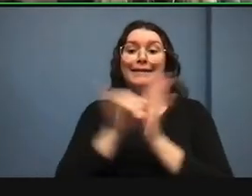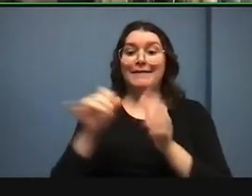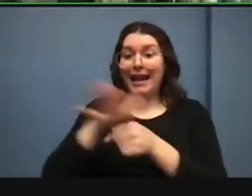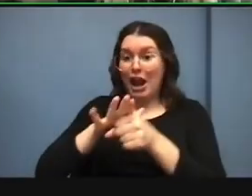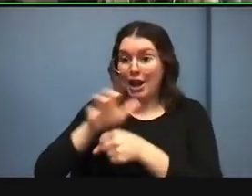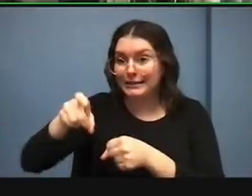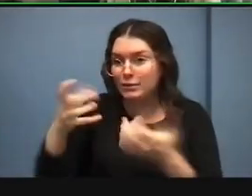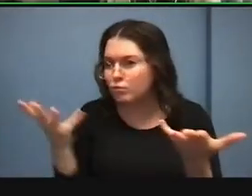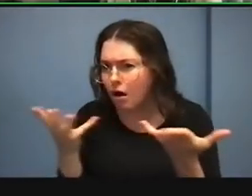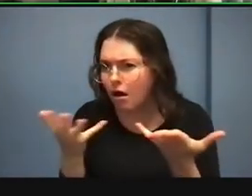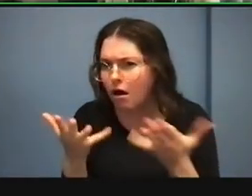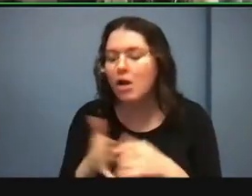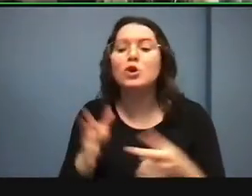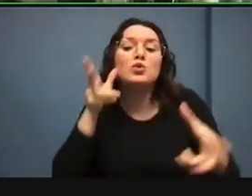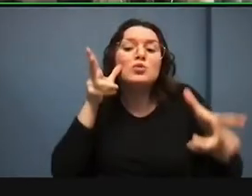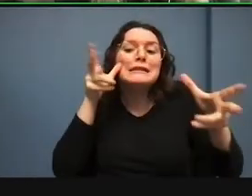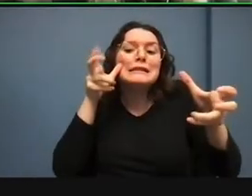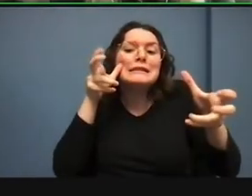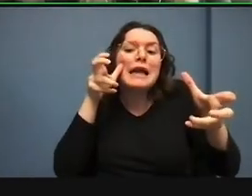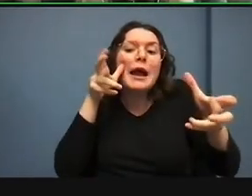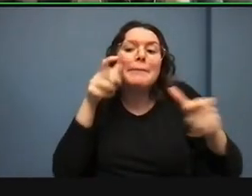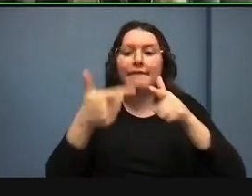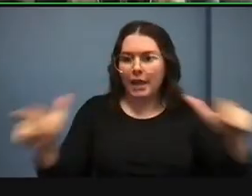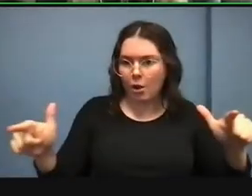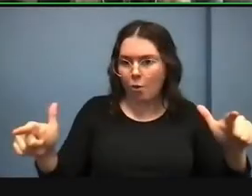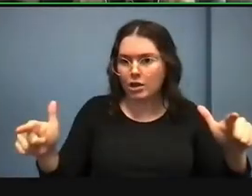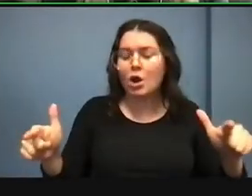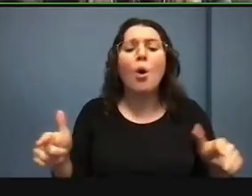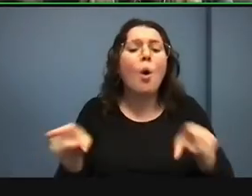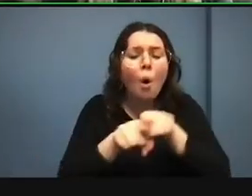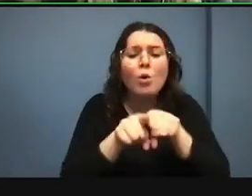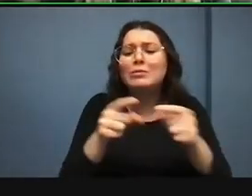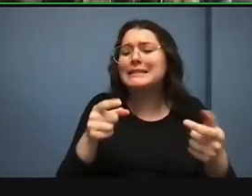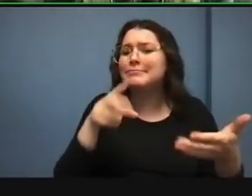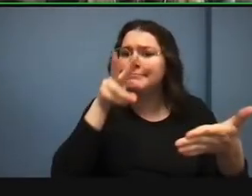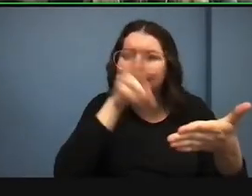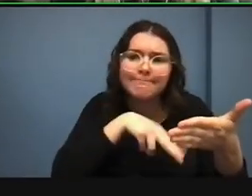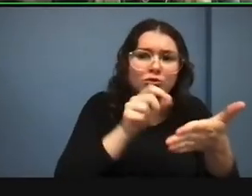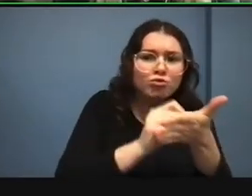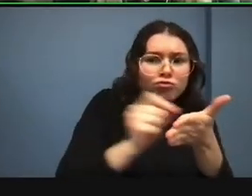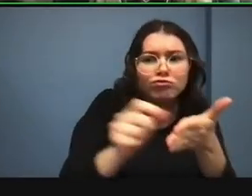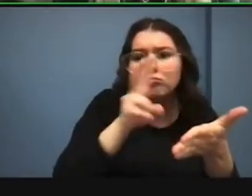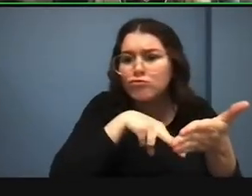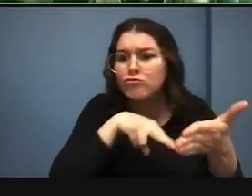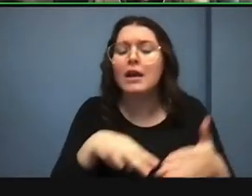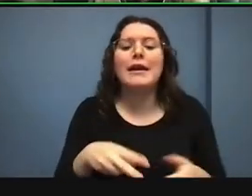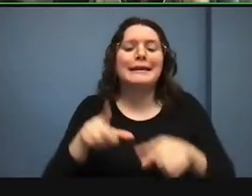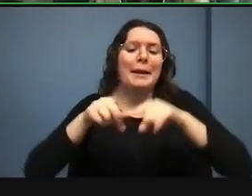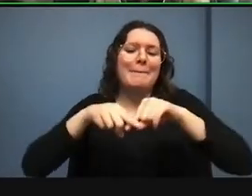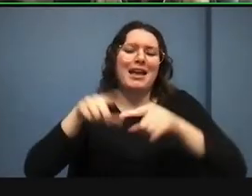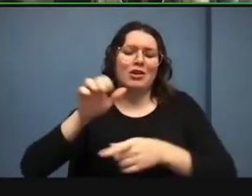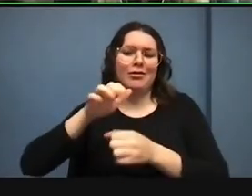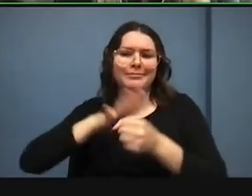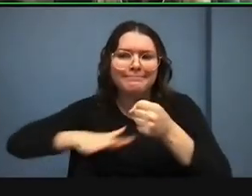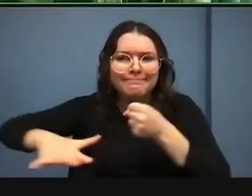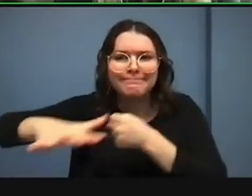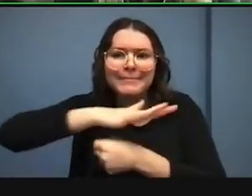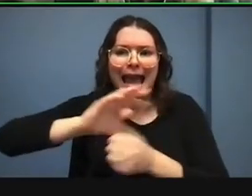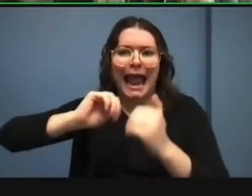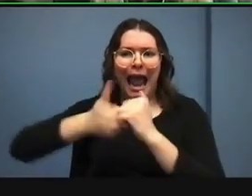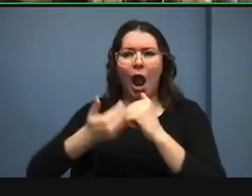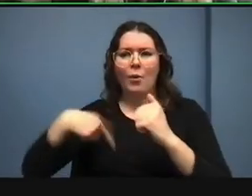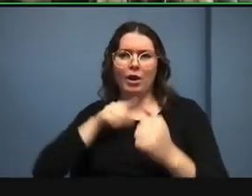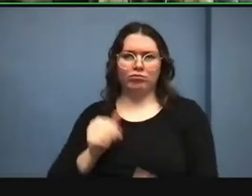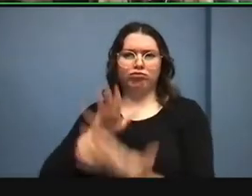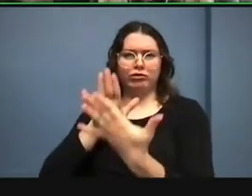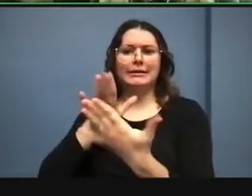is receptive language, but it can also be literacy. It really depends on the setting and how we're going to address this